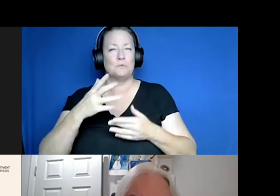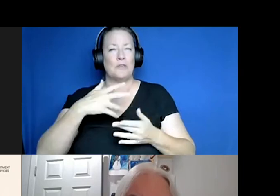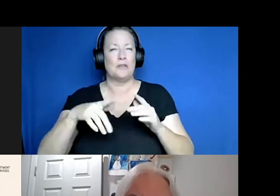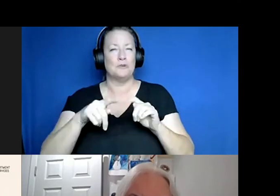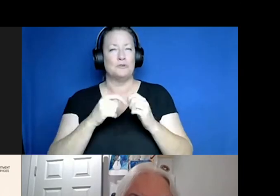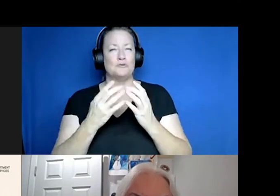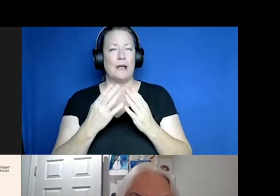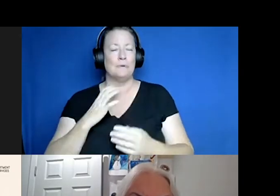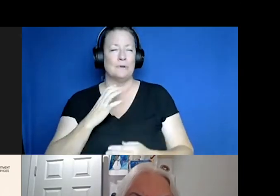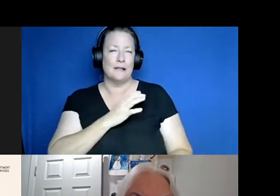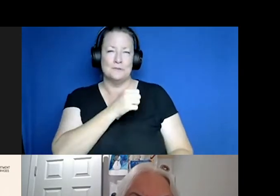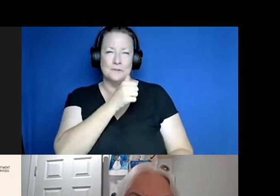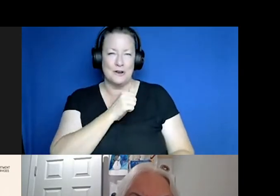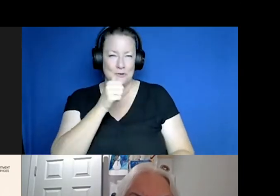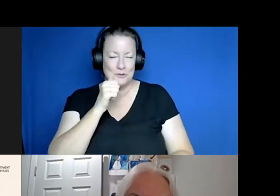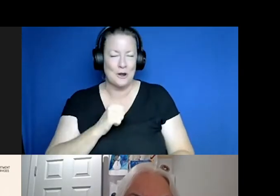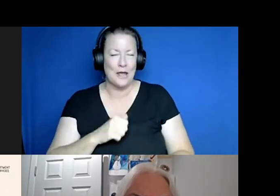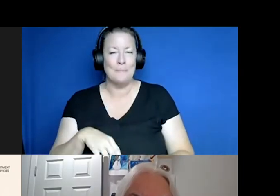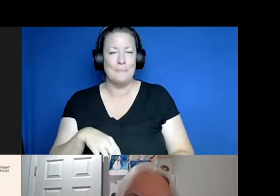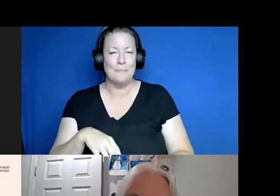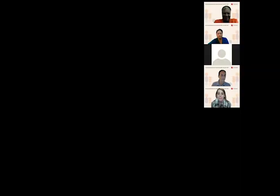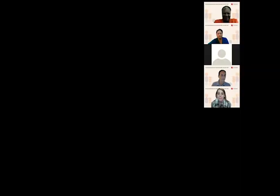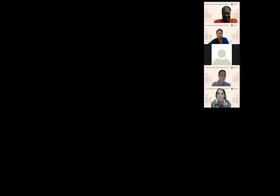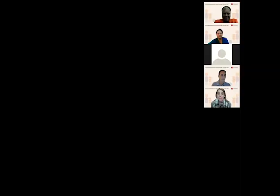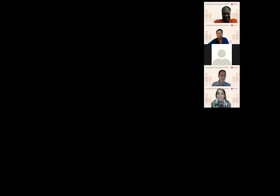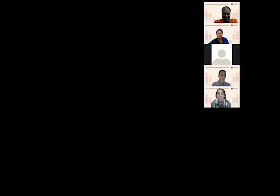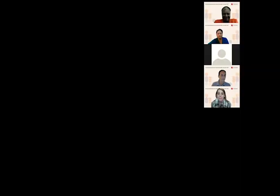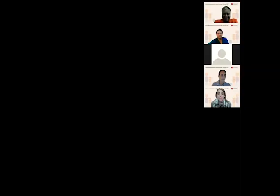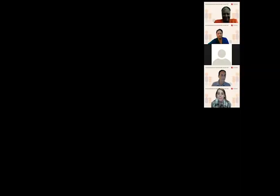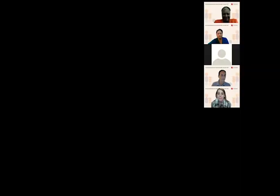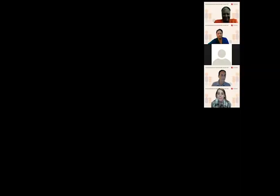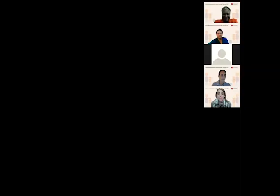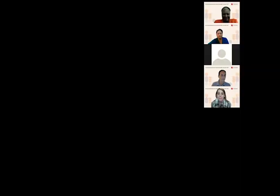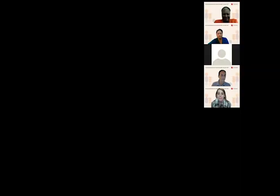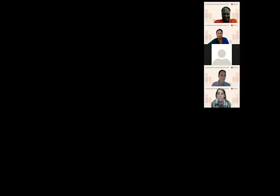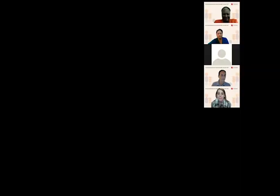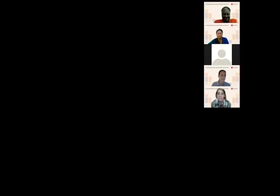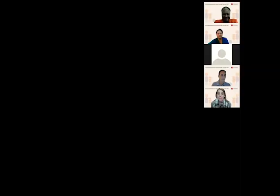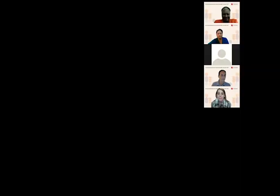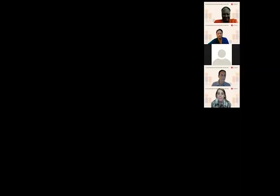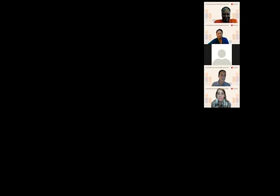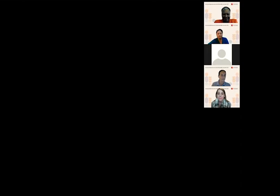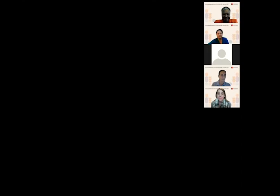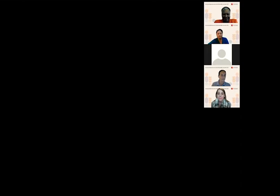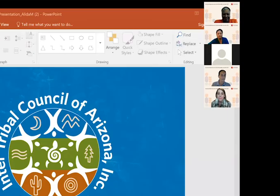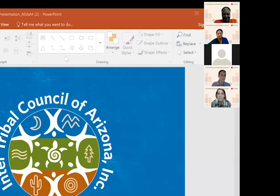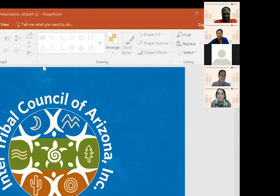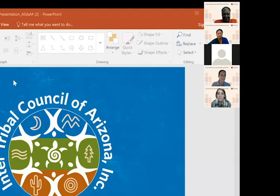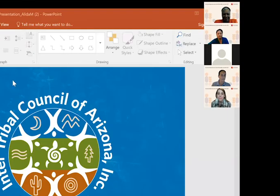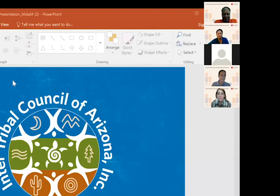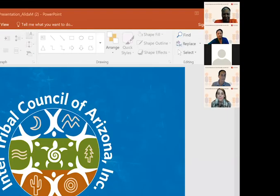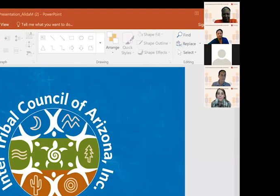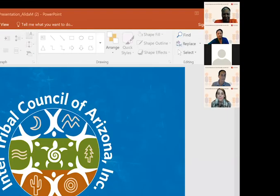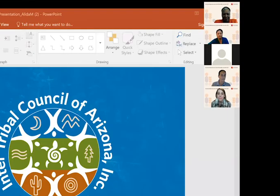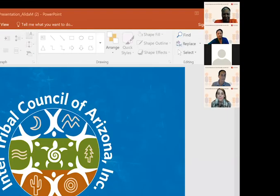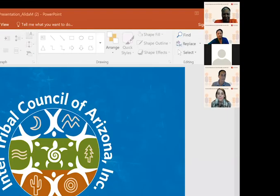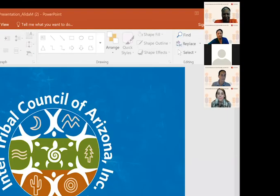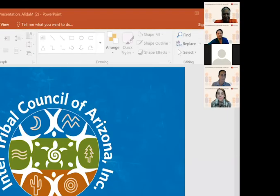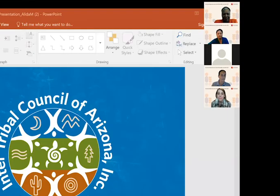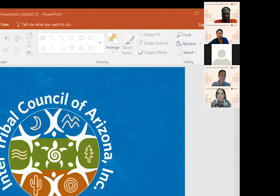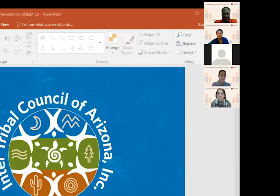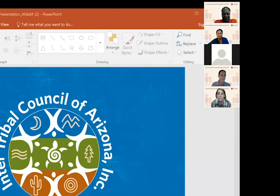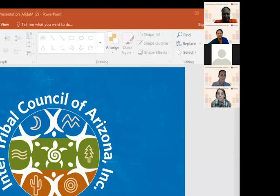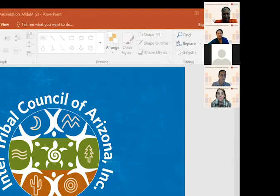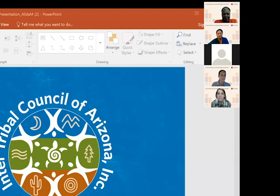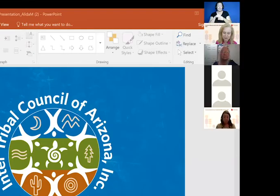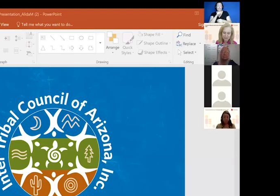Arizona. Alita is going to share with us how ITCA is working with 21 tribes in